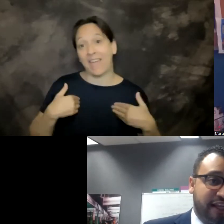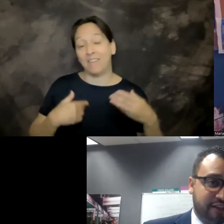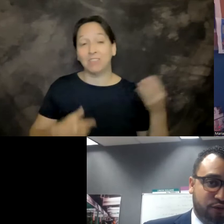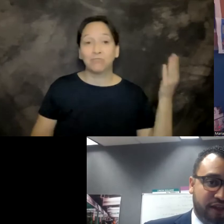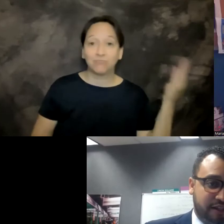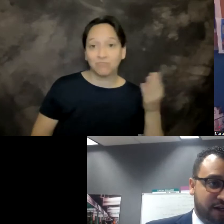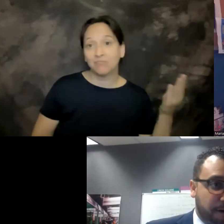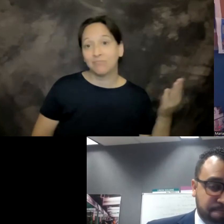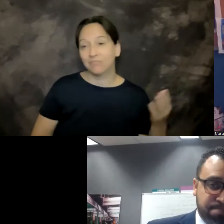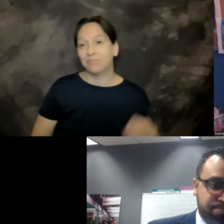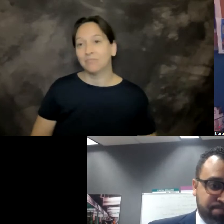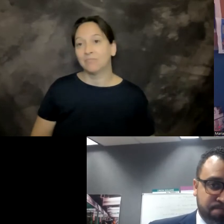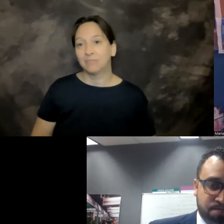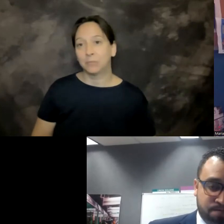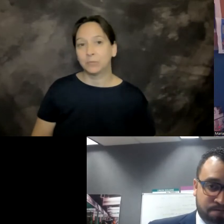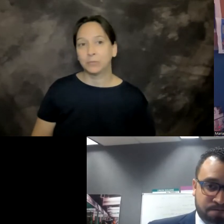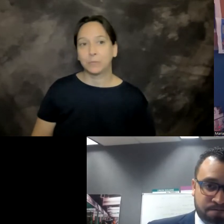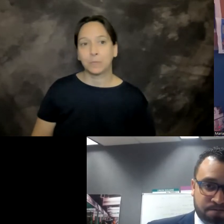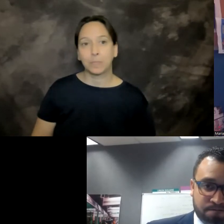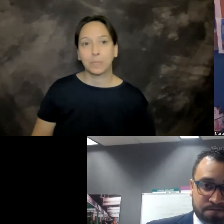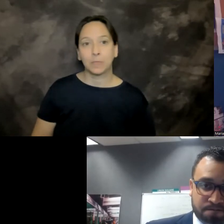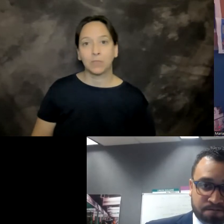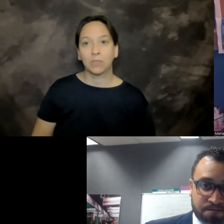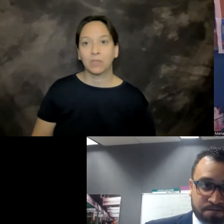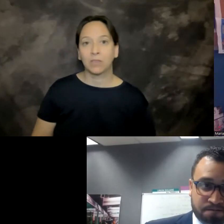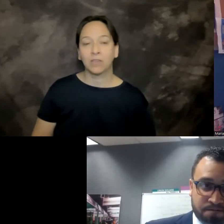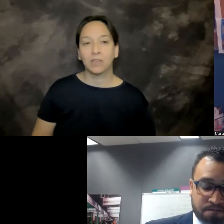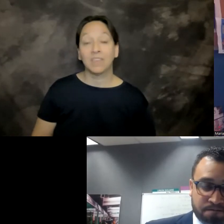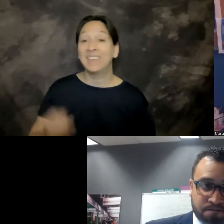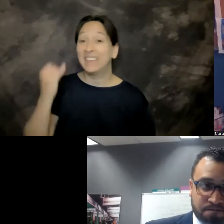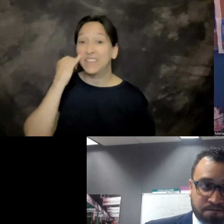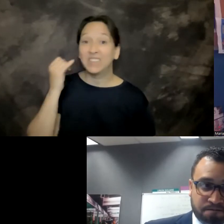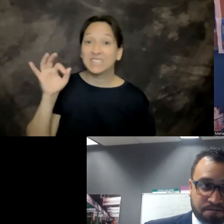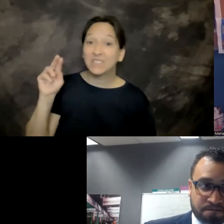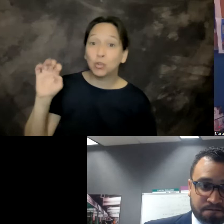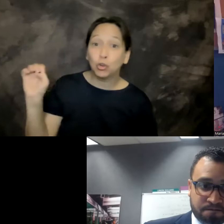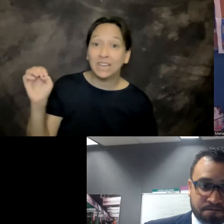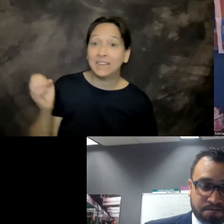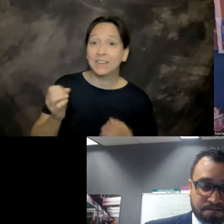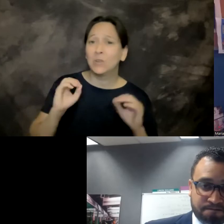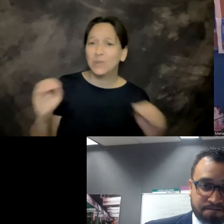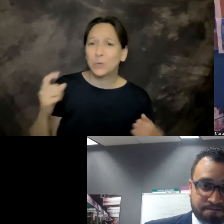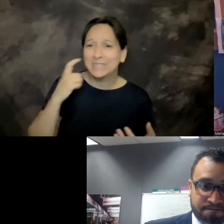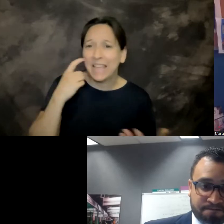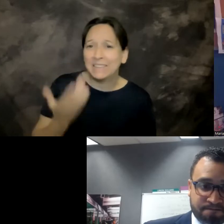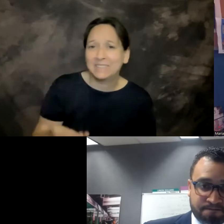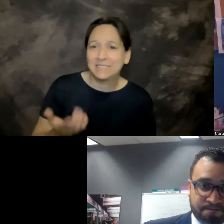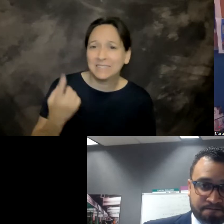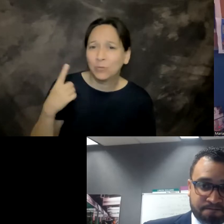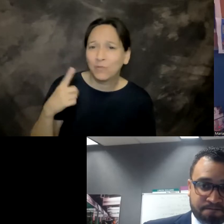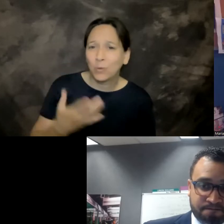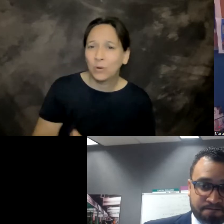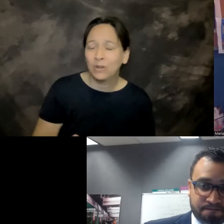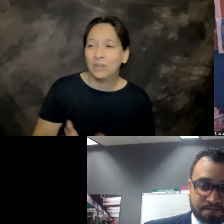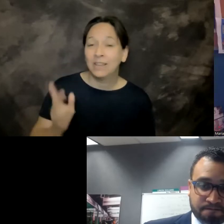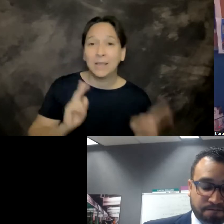the train and get to where they need to go. But if it's free, that makes no sense. What you're saying makes no sense, because